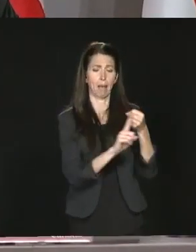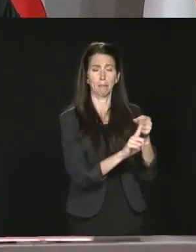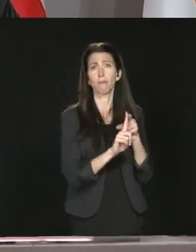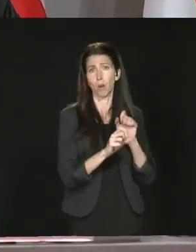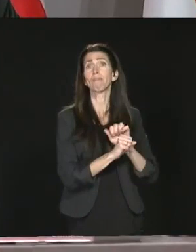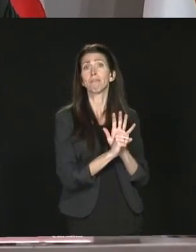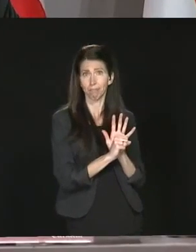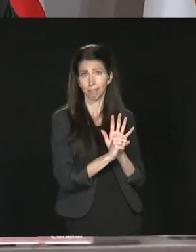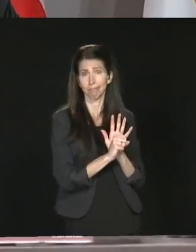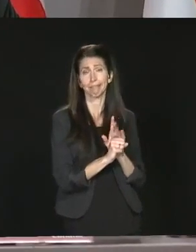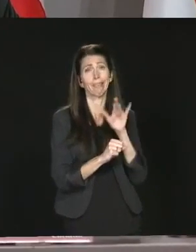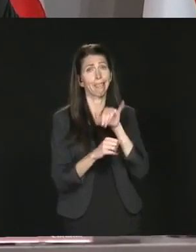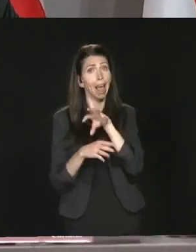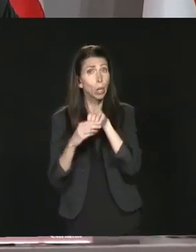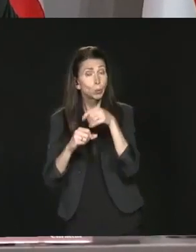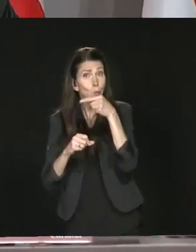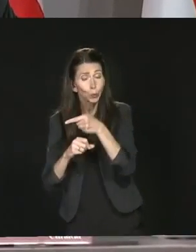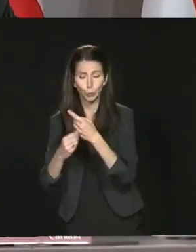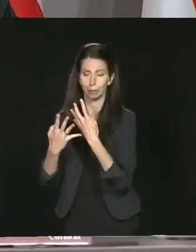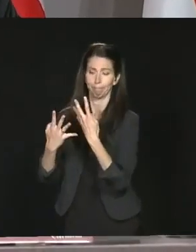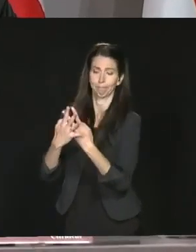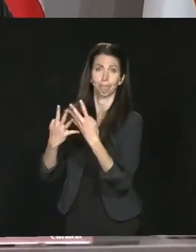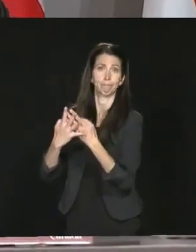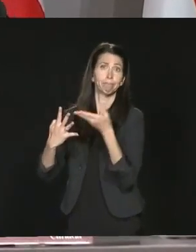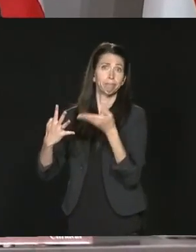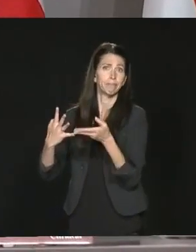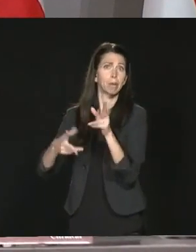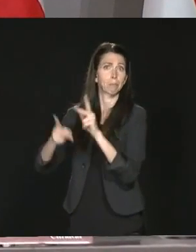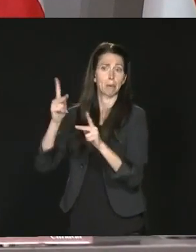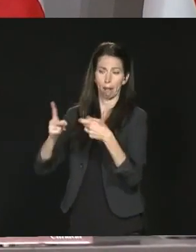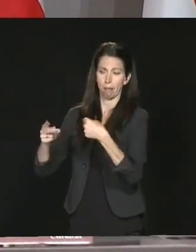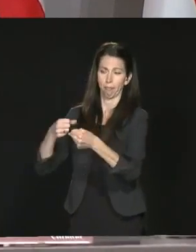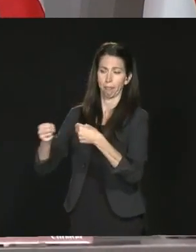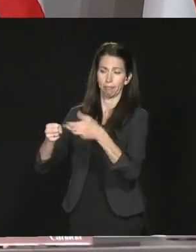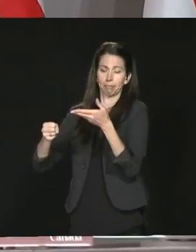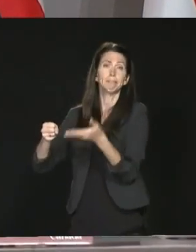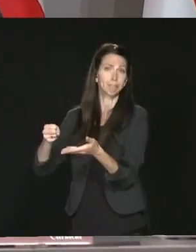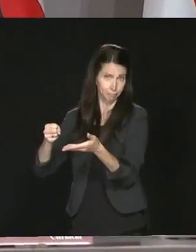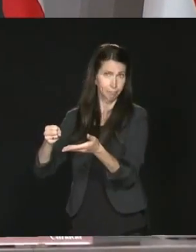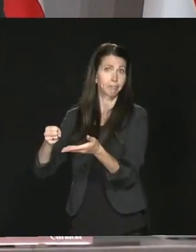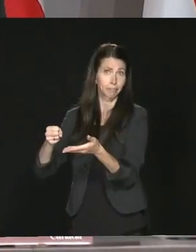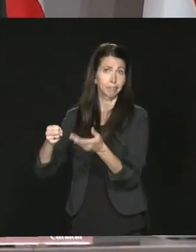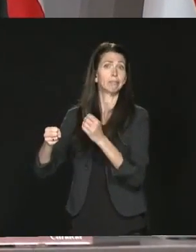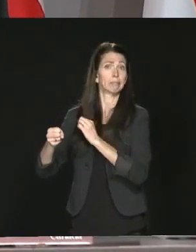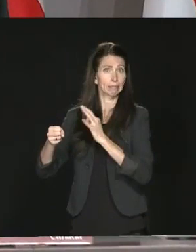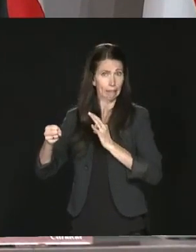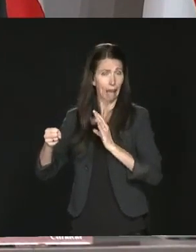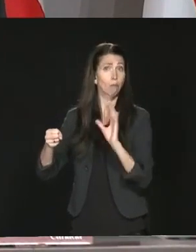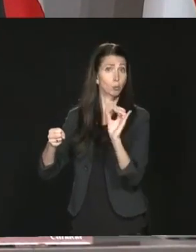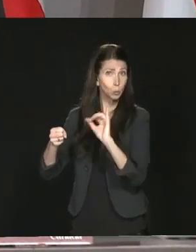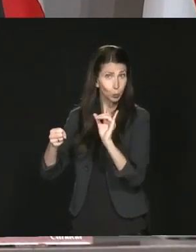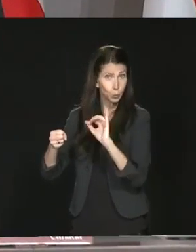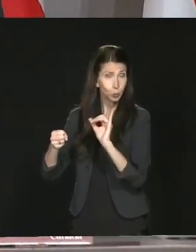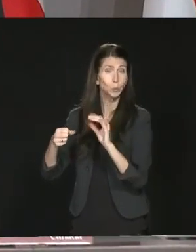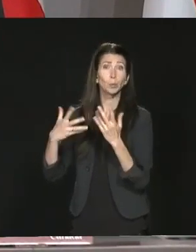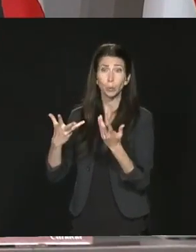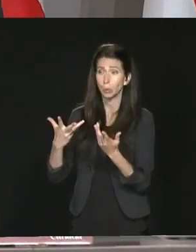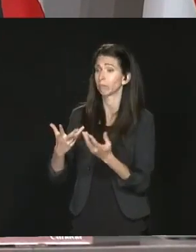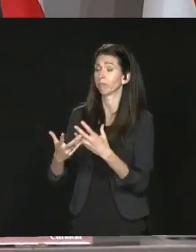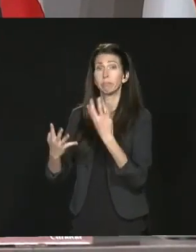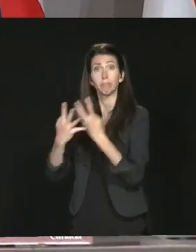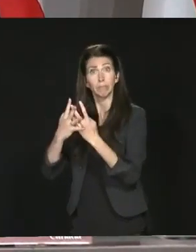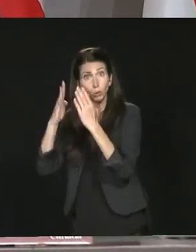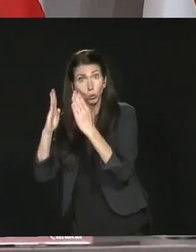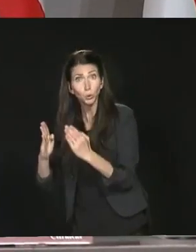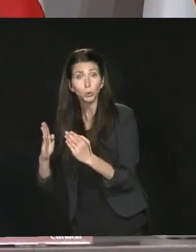who are daily in our federal correction system. Staff in the correction facilities and federal inmate populations have faced an